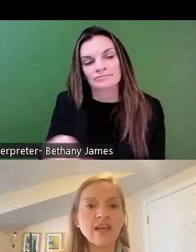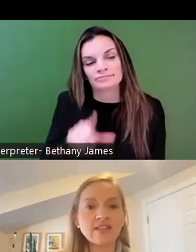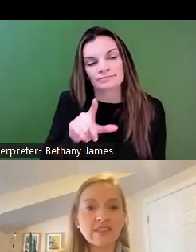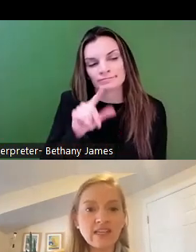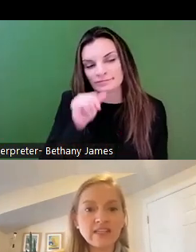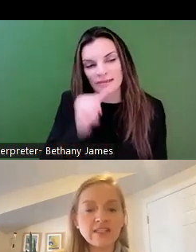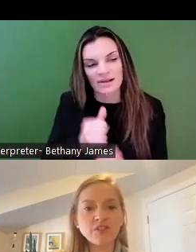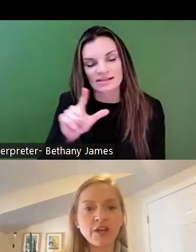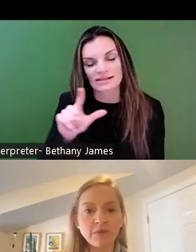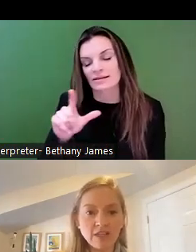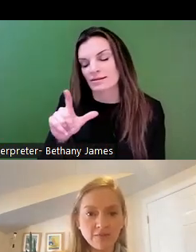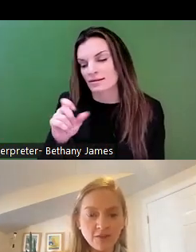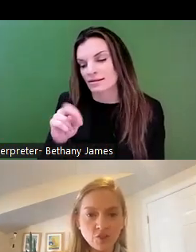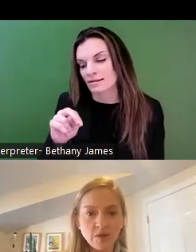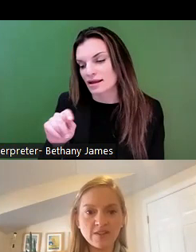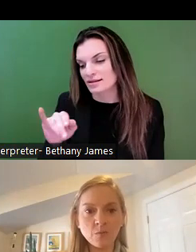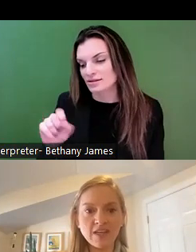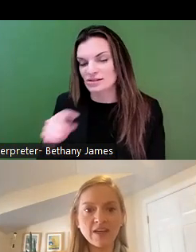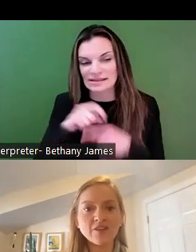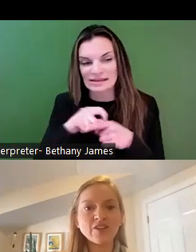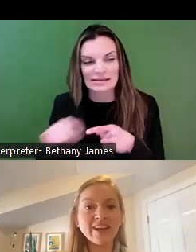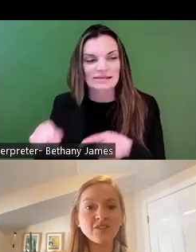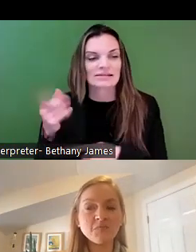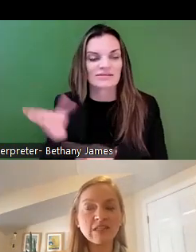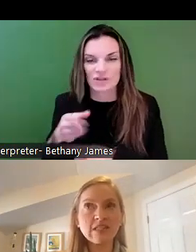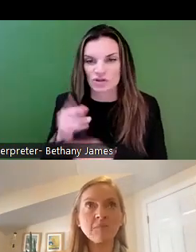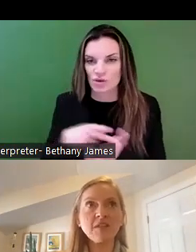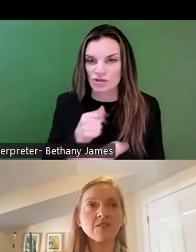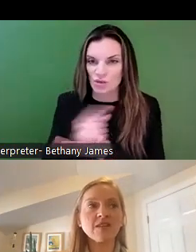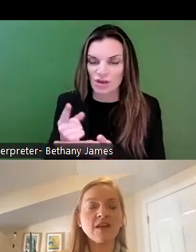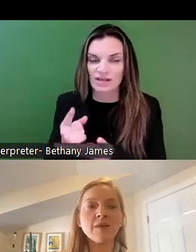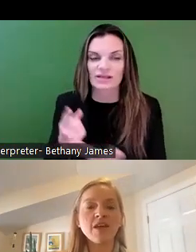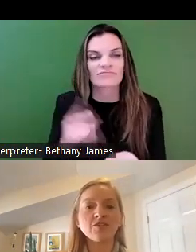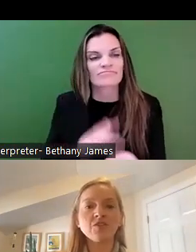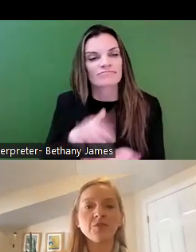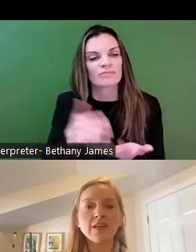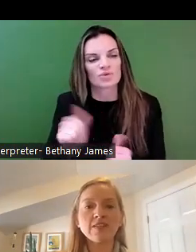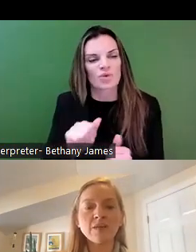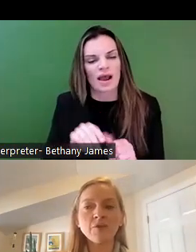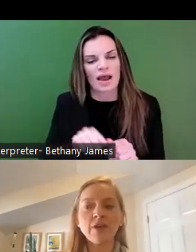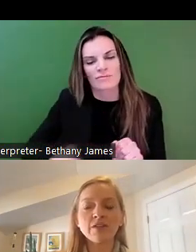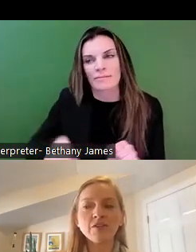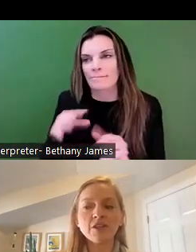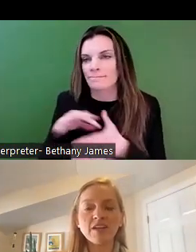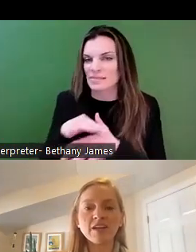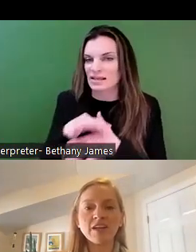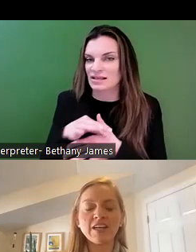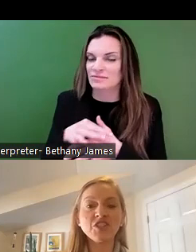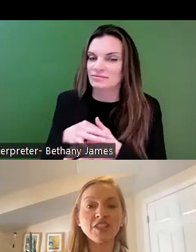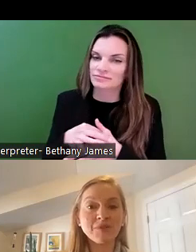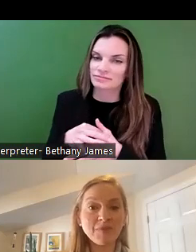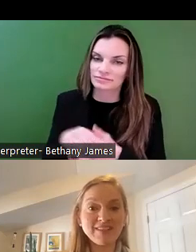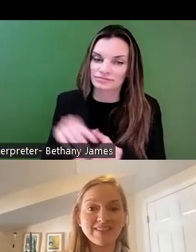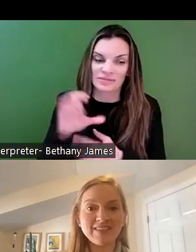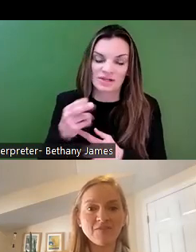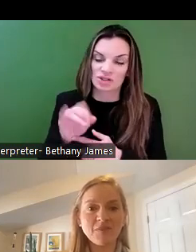nuts, seeds. We talked about eating fish twice a week. Try to have some meatless meals. So for example, you could make a